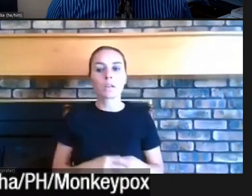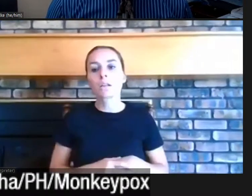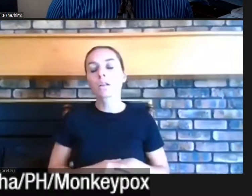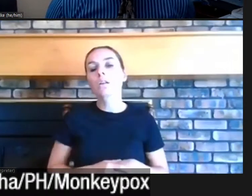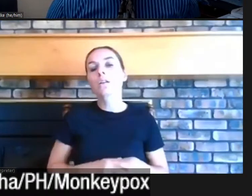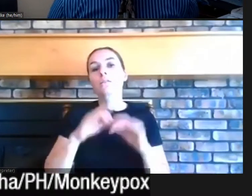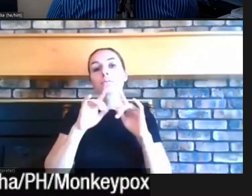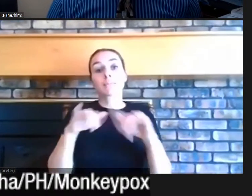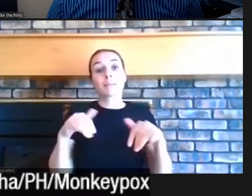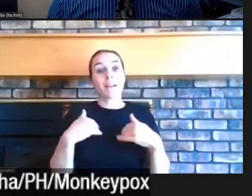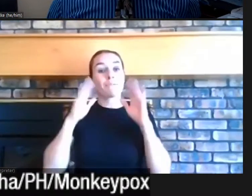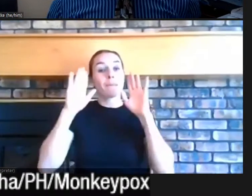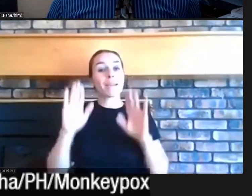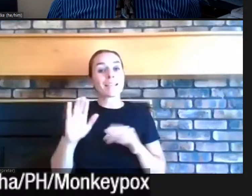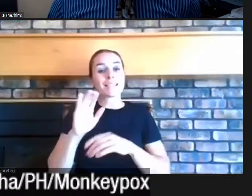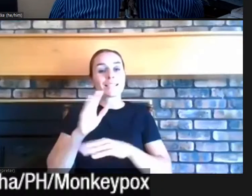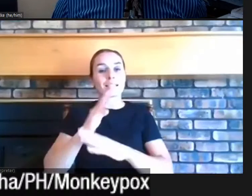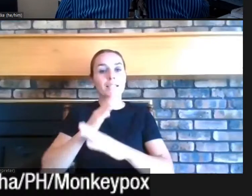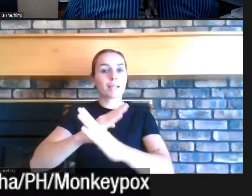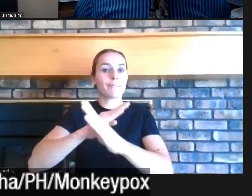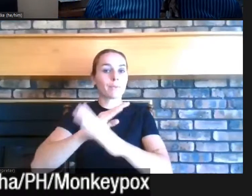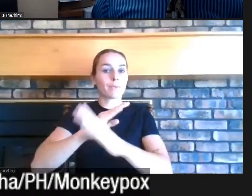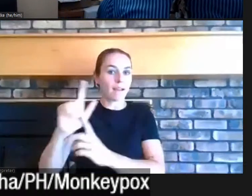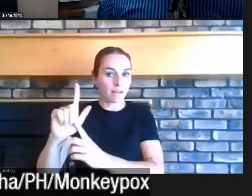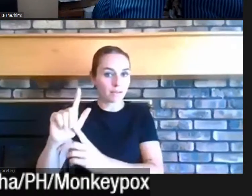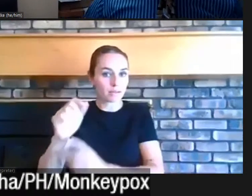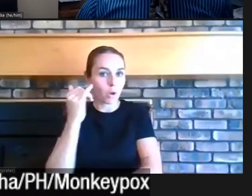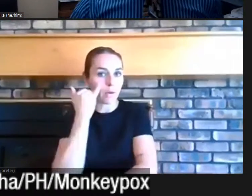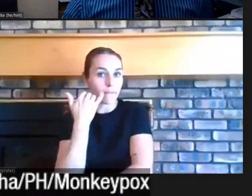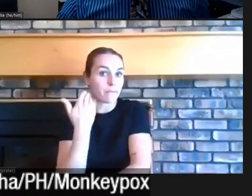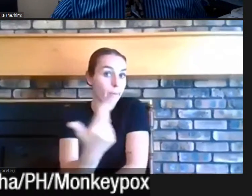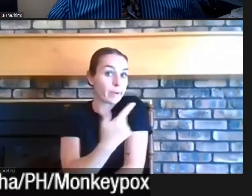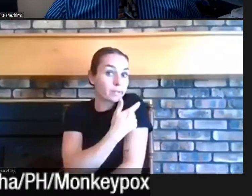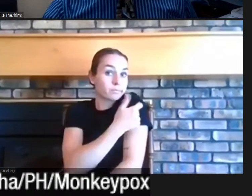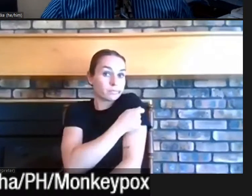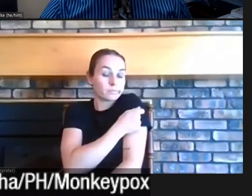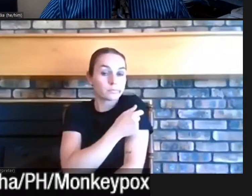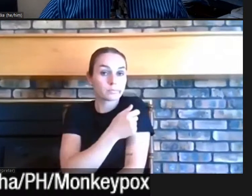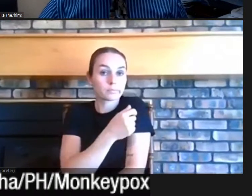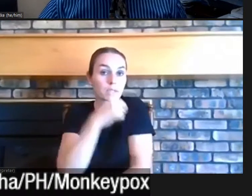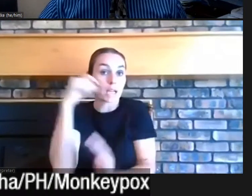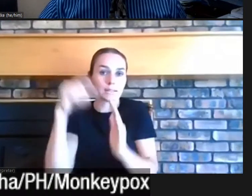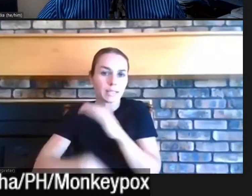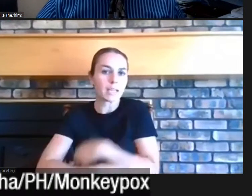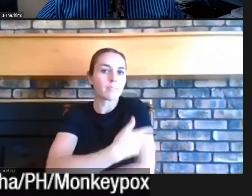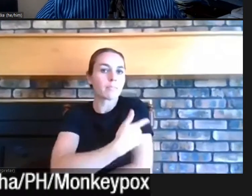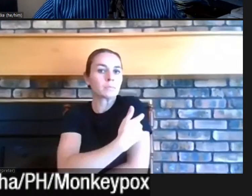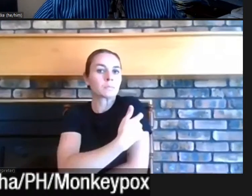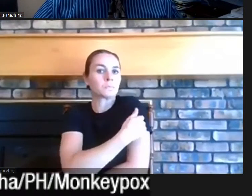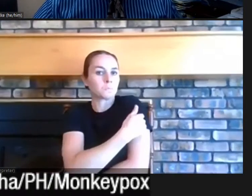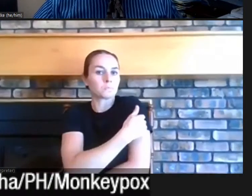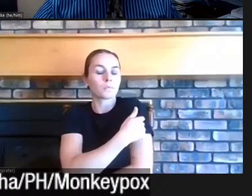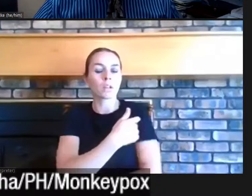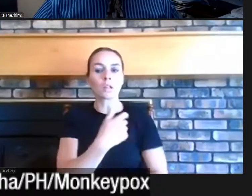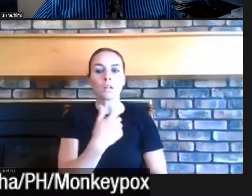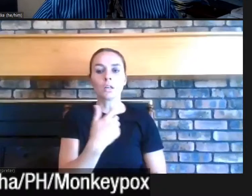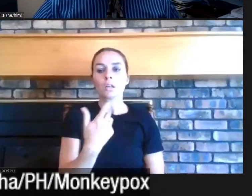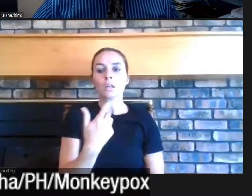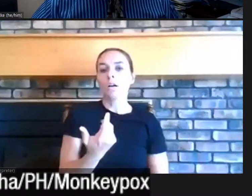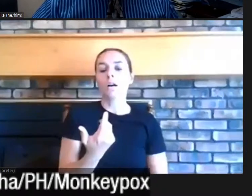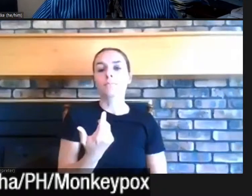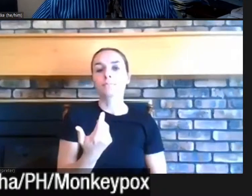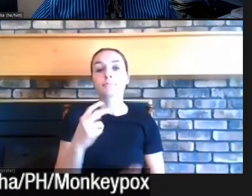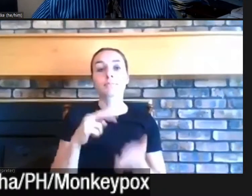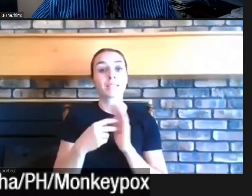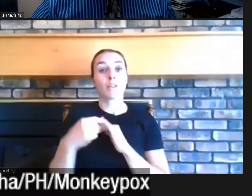immune cells in the body. And it's thought that by injecting them not so deeply into the skin allows those